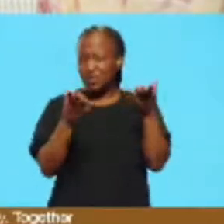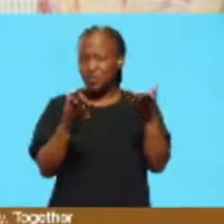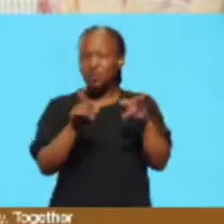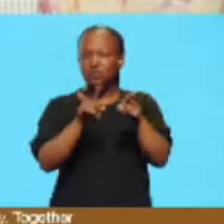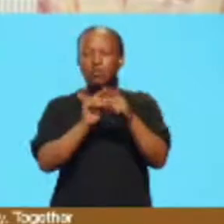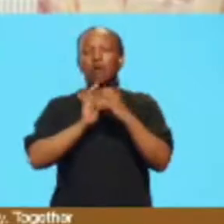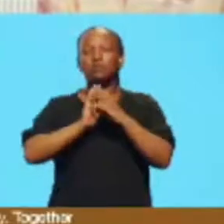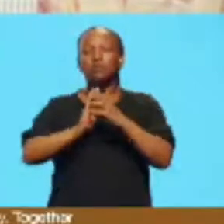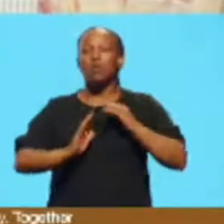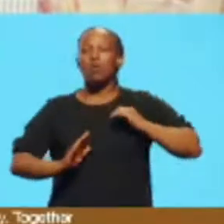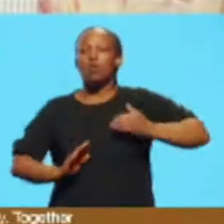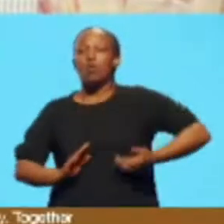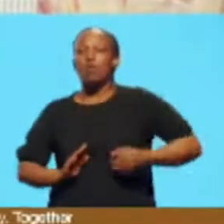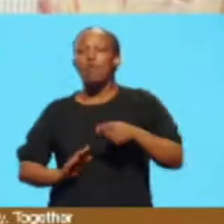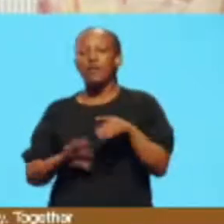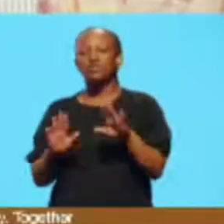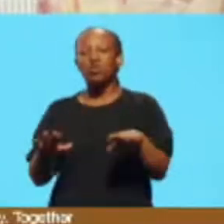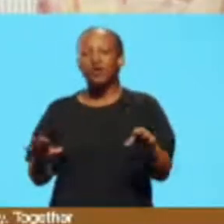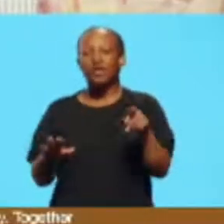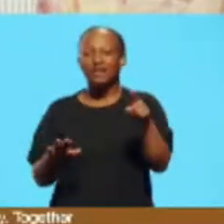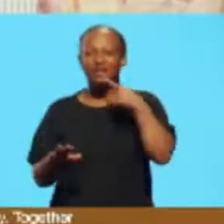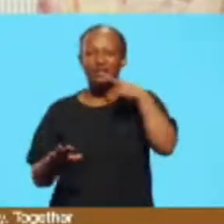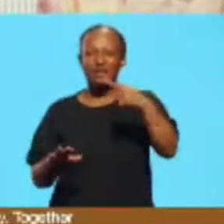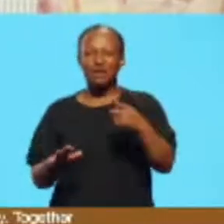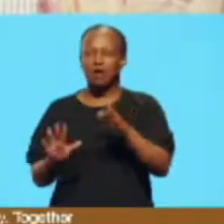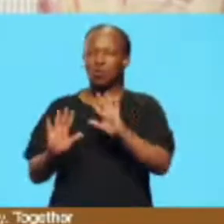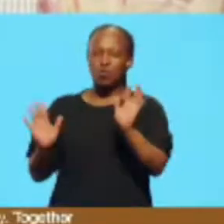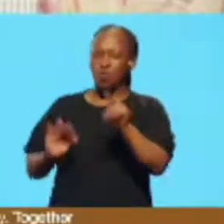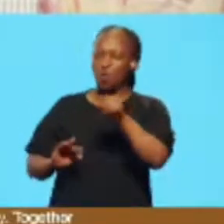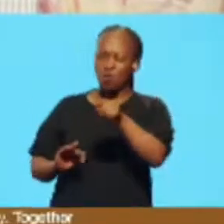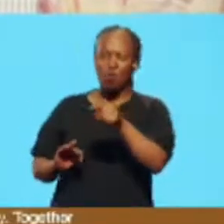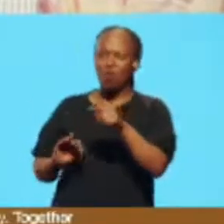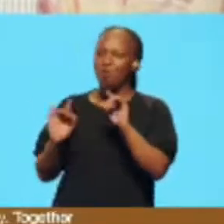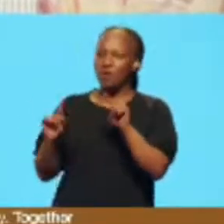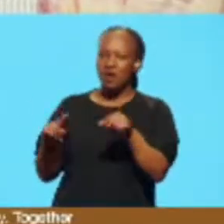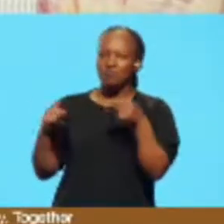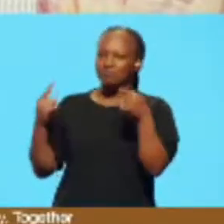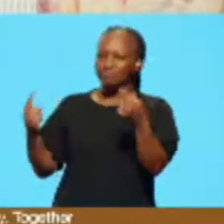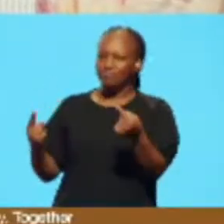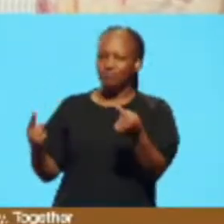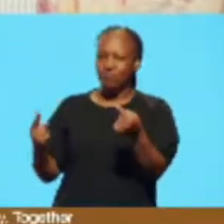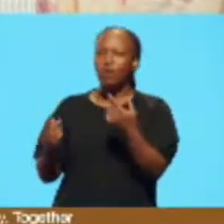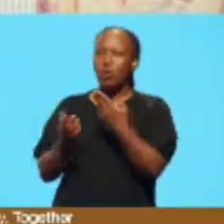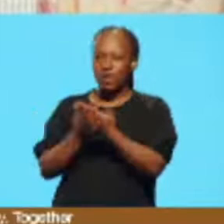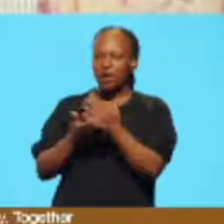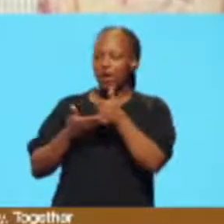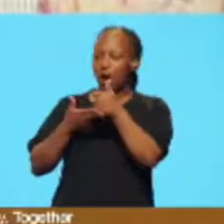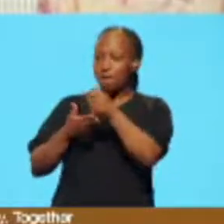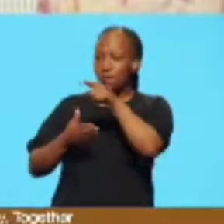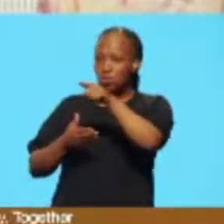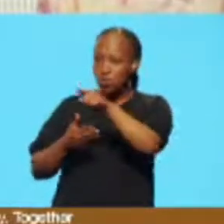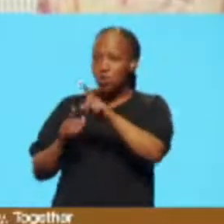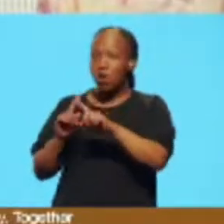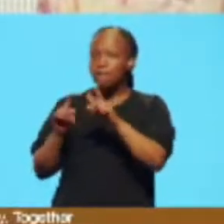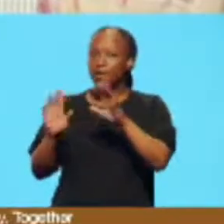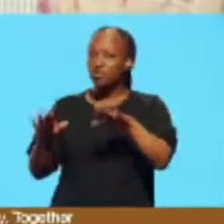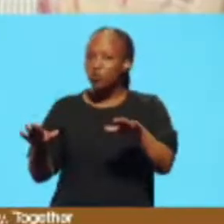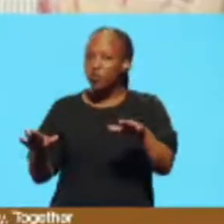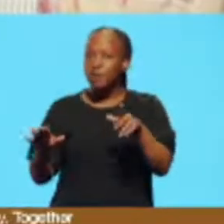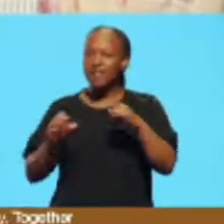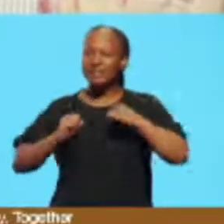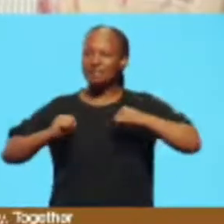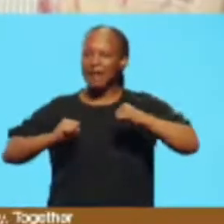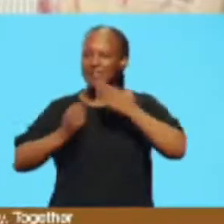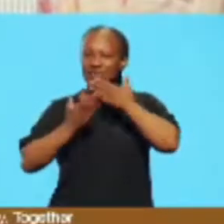lady is coming with the children. They will say, no, in this shelter we can only accommodate you, and then we can accommodate the children, but there is no